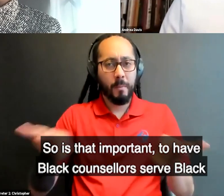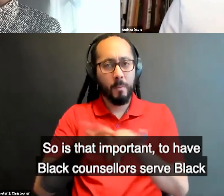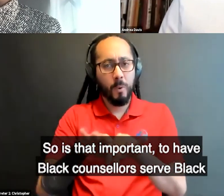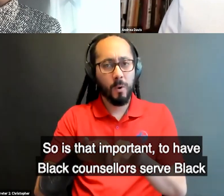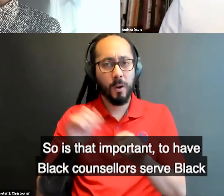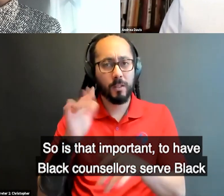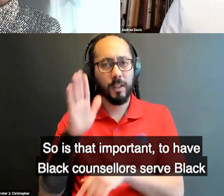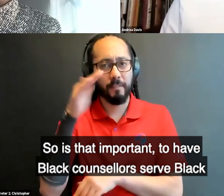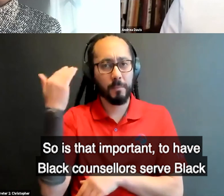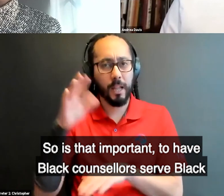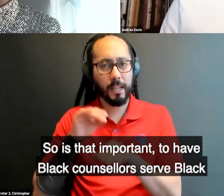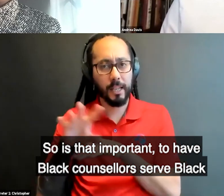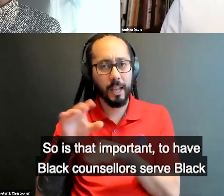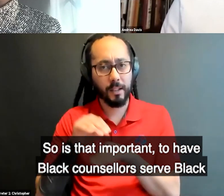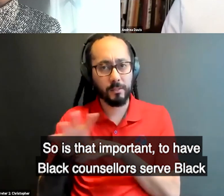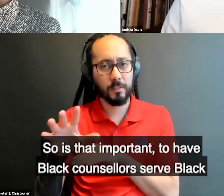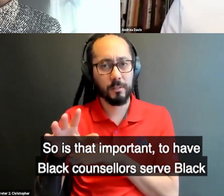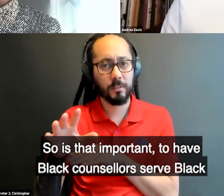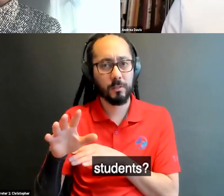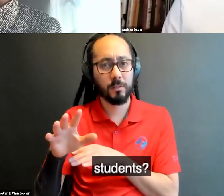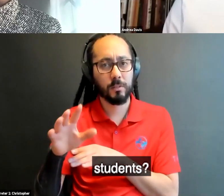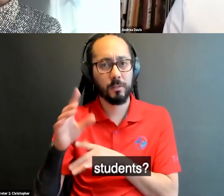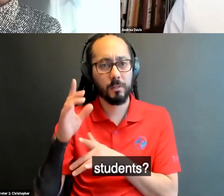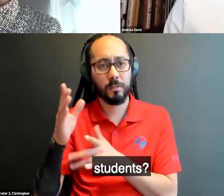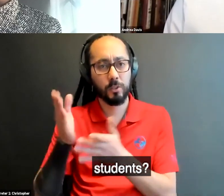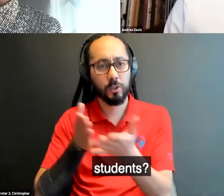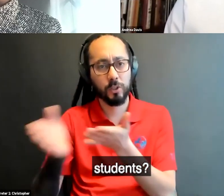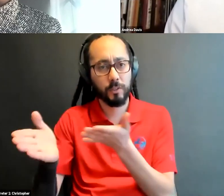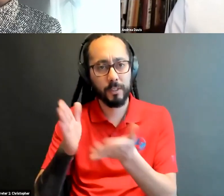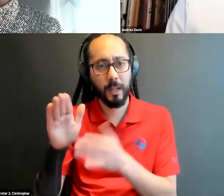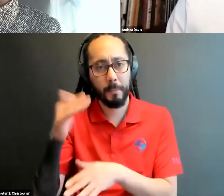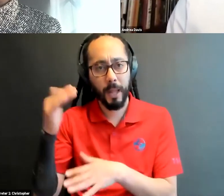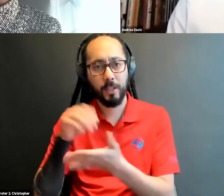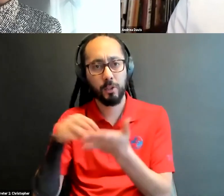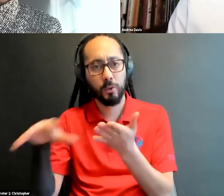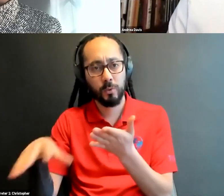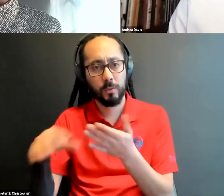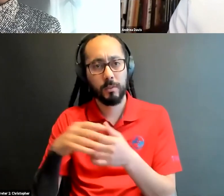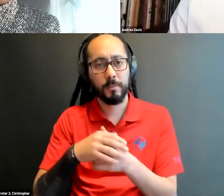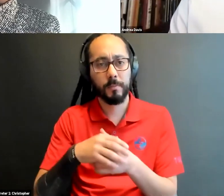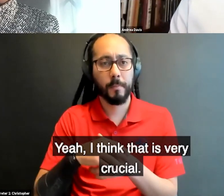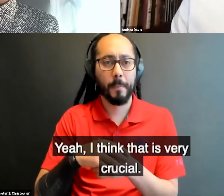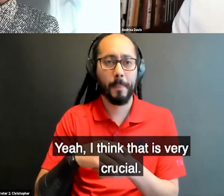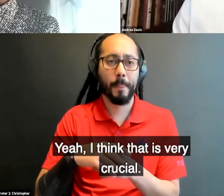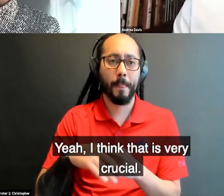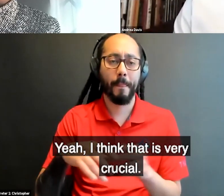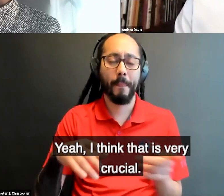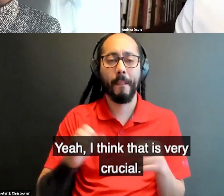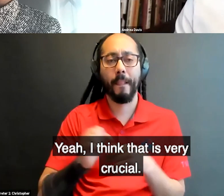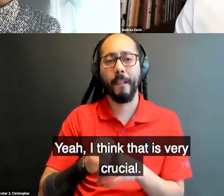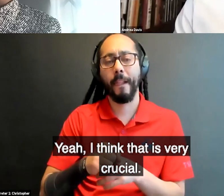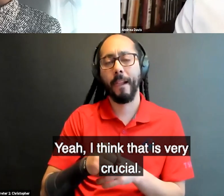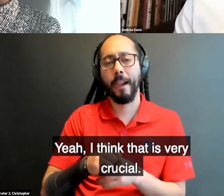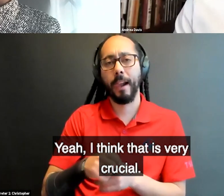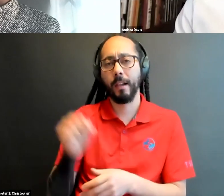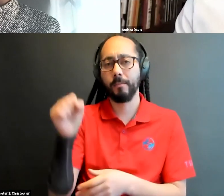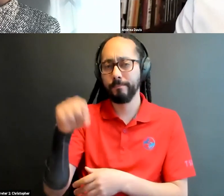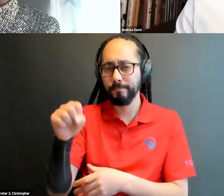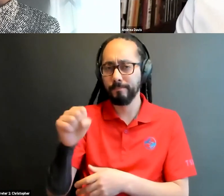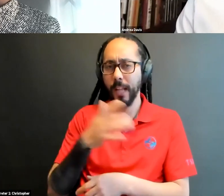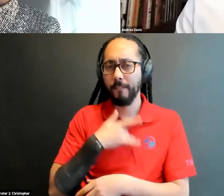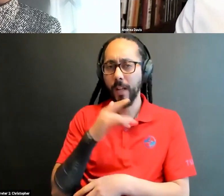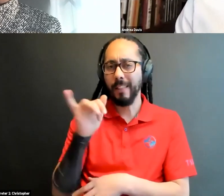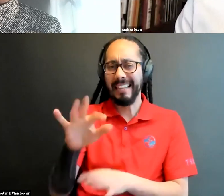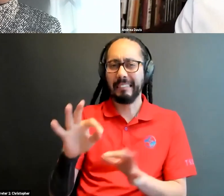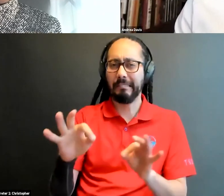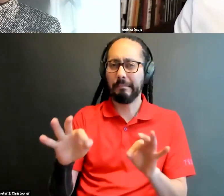Black counselors serve Black students? Yeah, I think that is very crucial